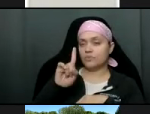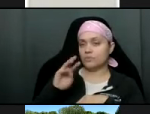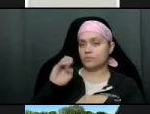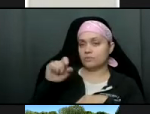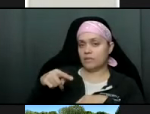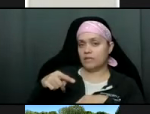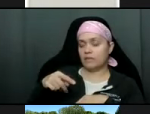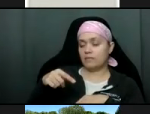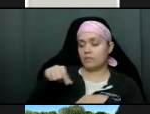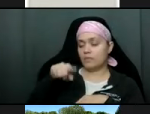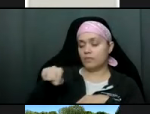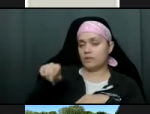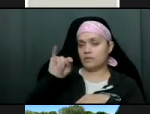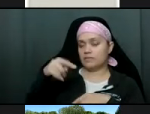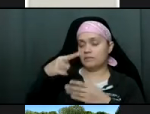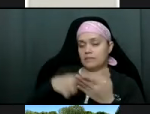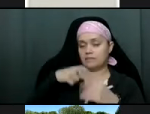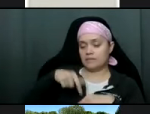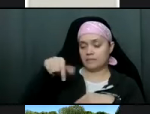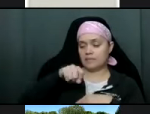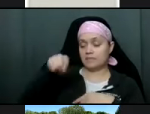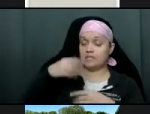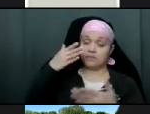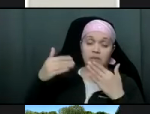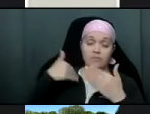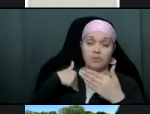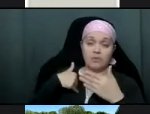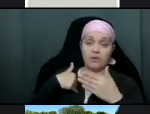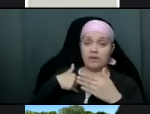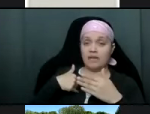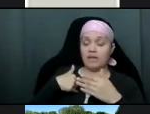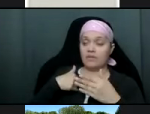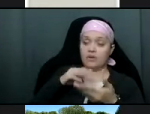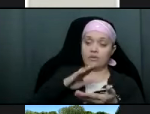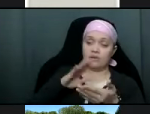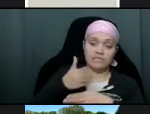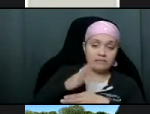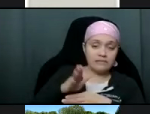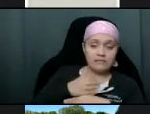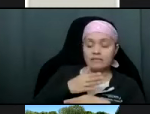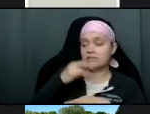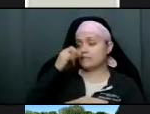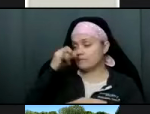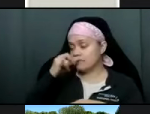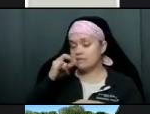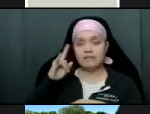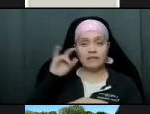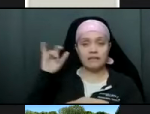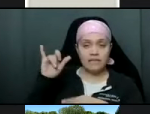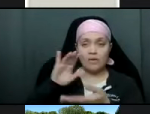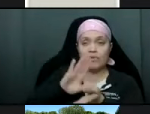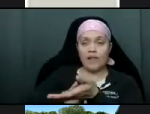tip sometime in the semester. Maybe you'll have a jingle, an acronym, something silly,